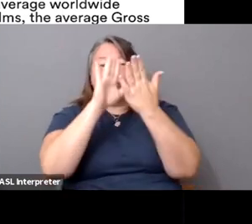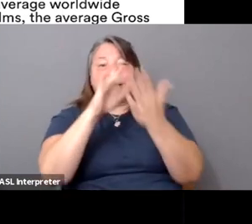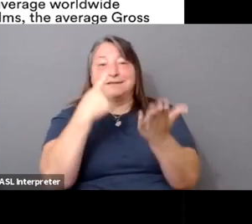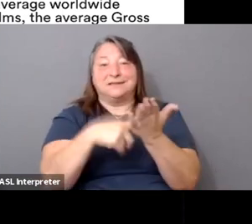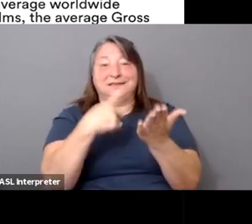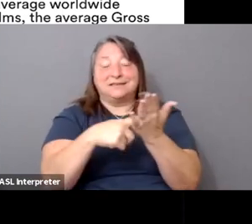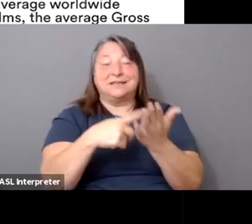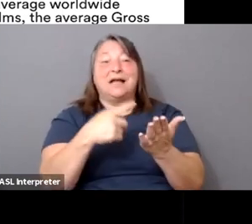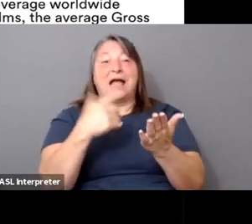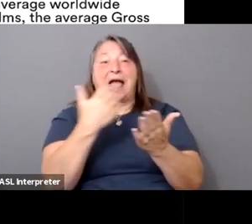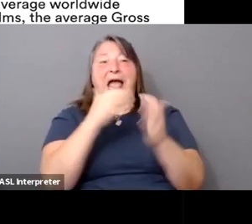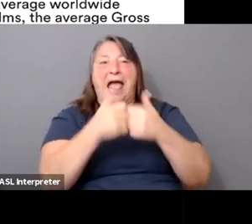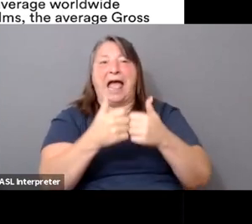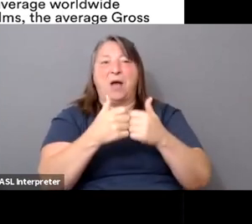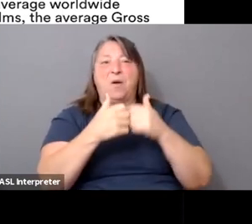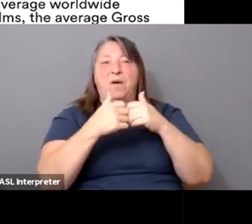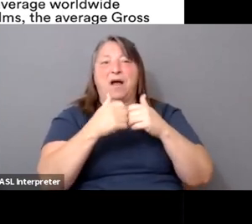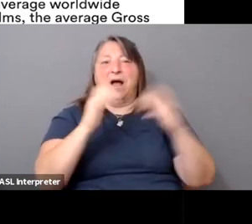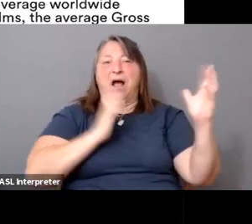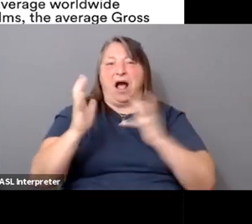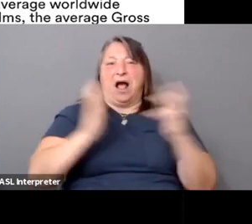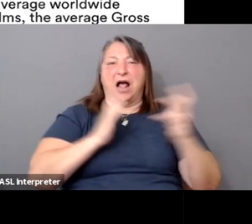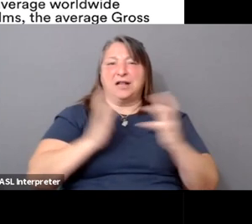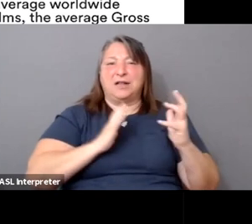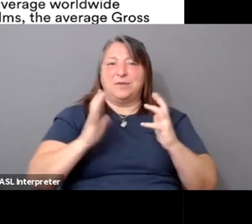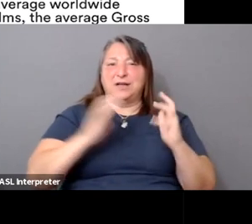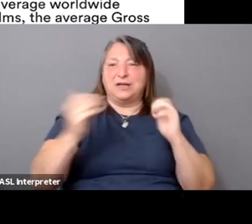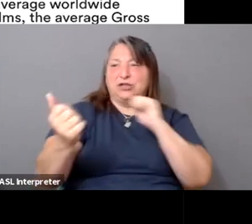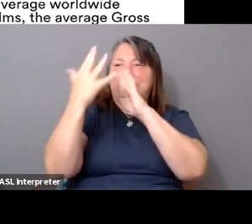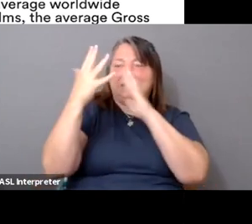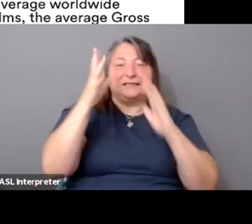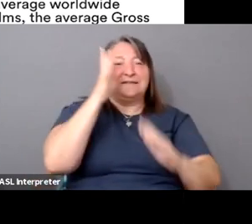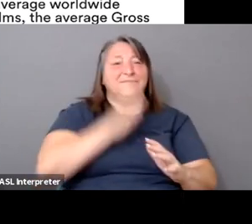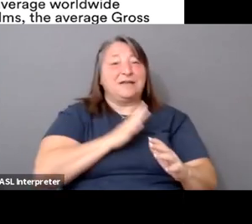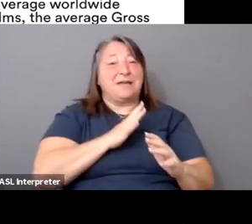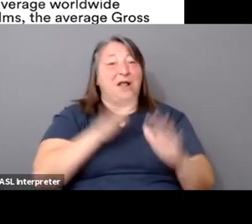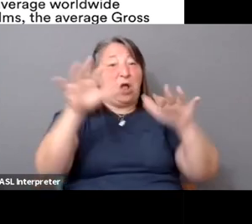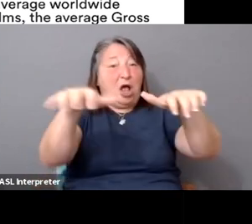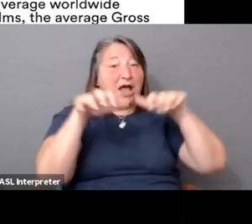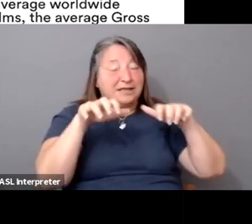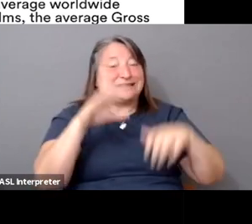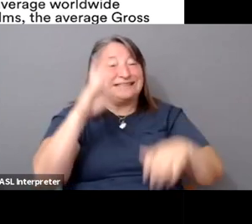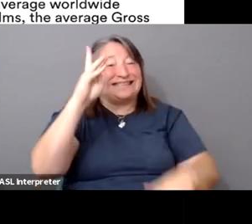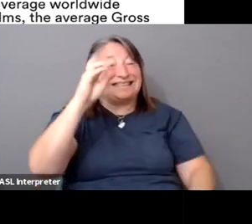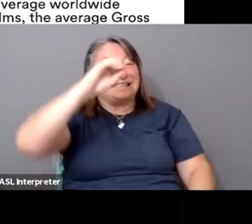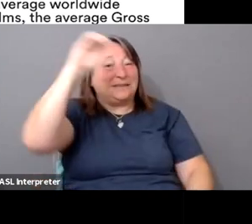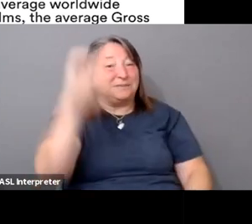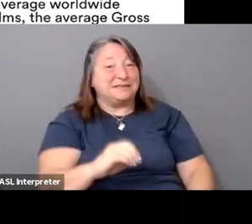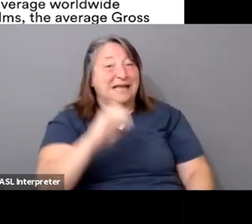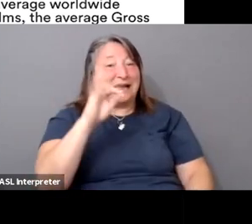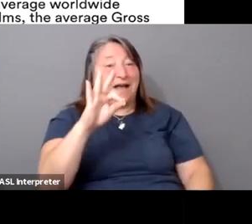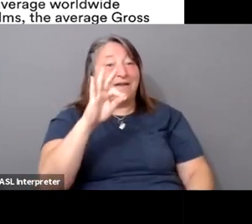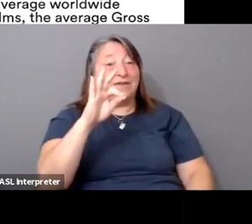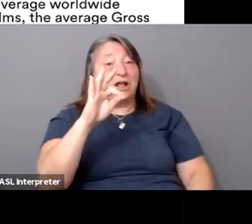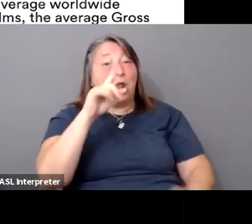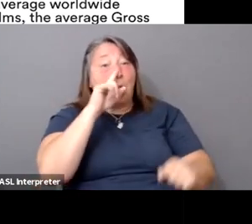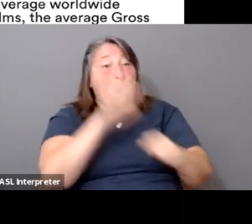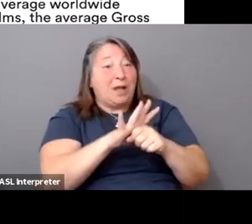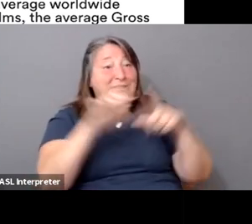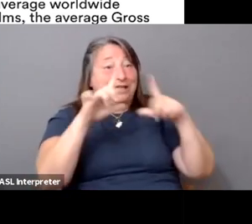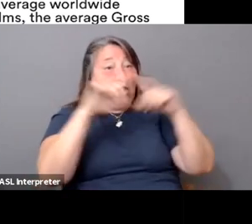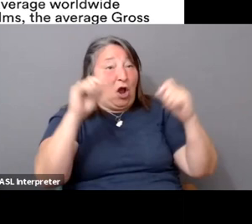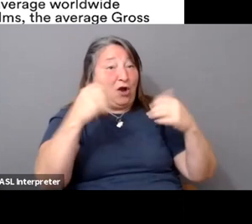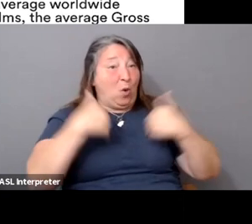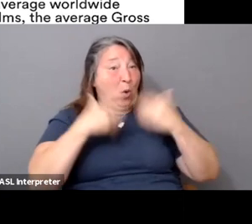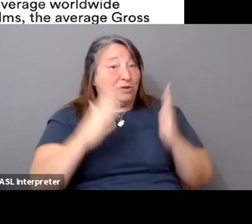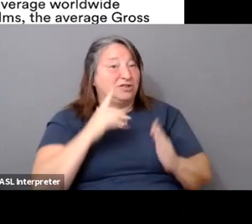female audience. This led to some interesting insights. 60% of the loyalty card holders are female, meaning that the